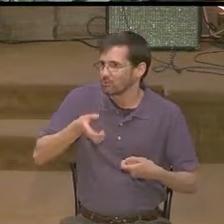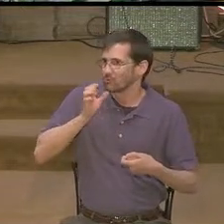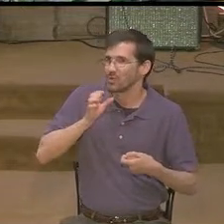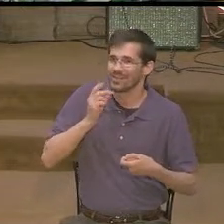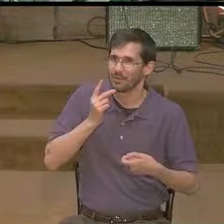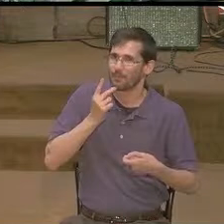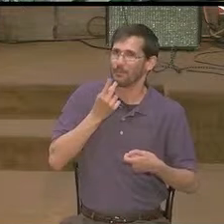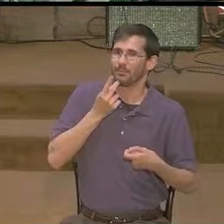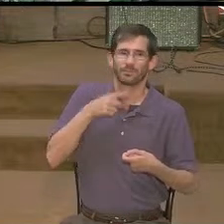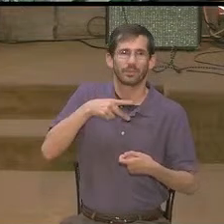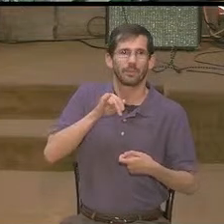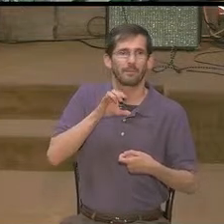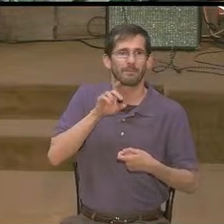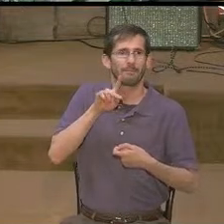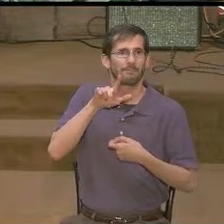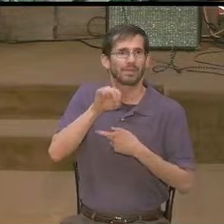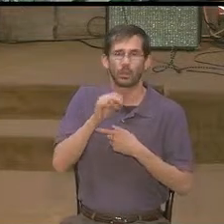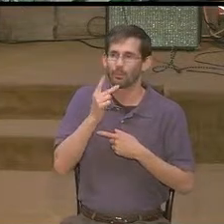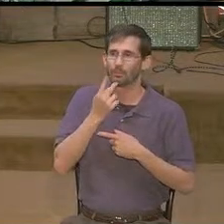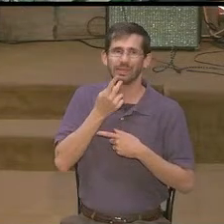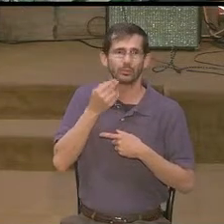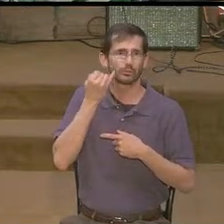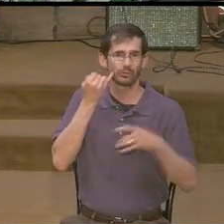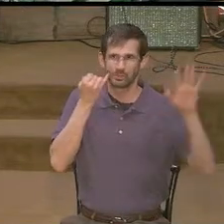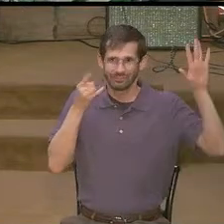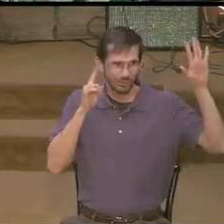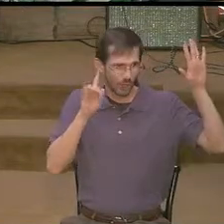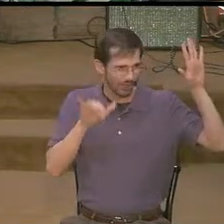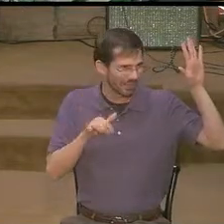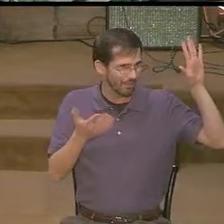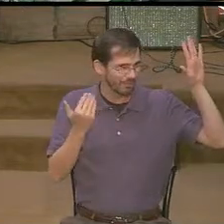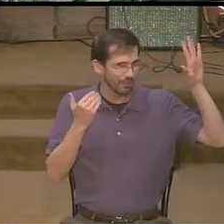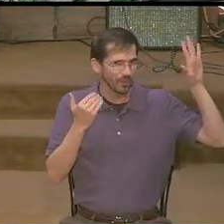juice. Has anyone heard of pickle juice?